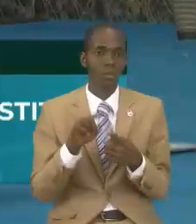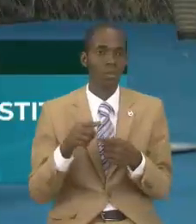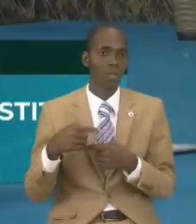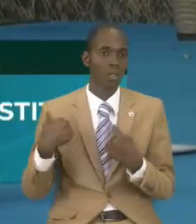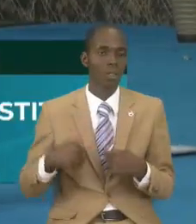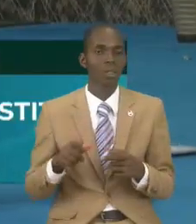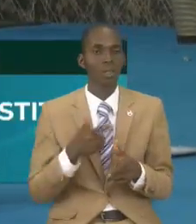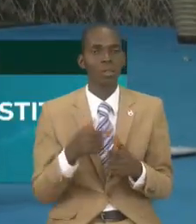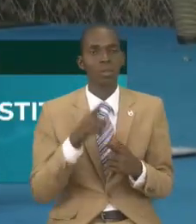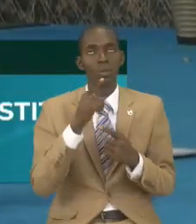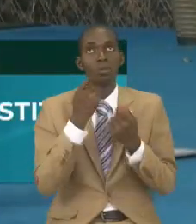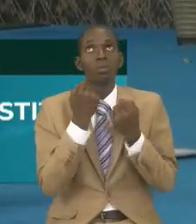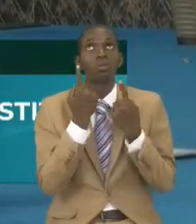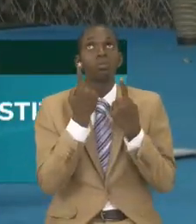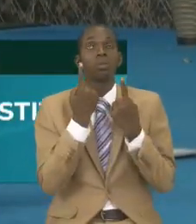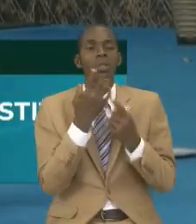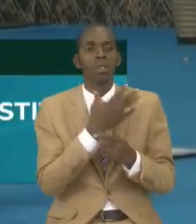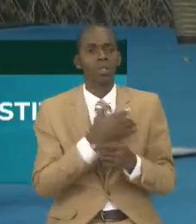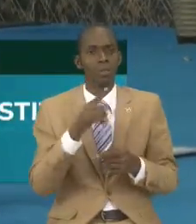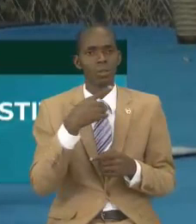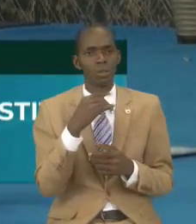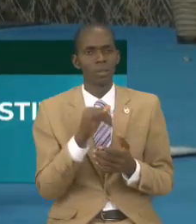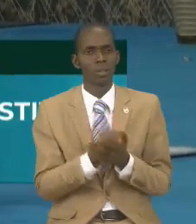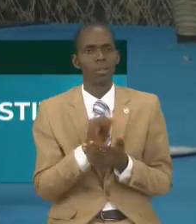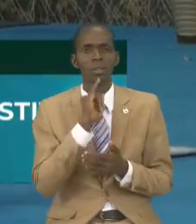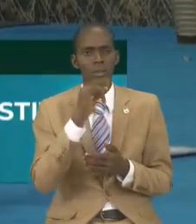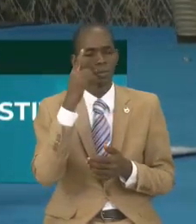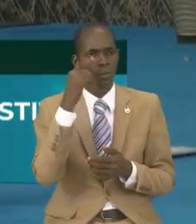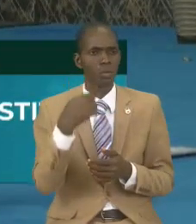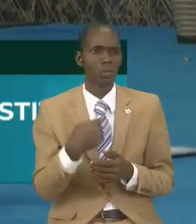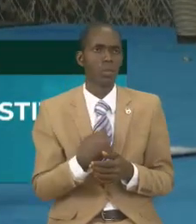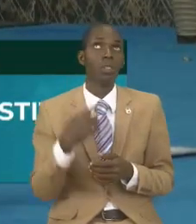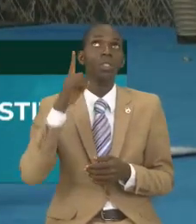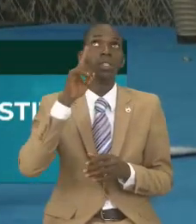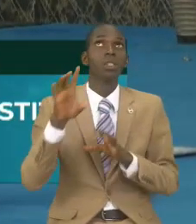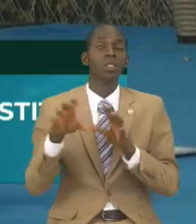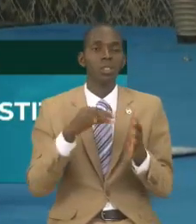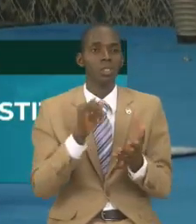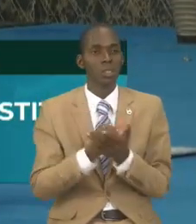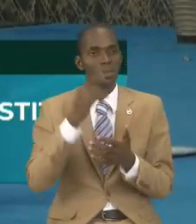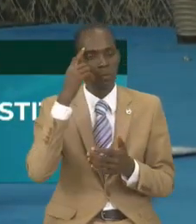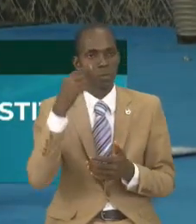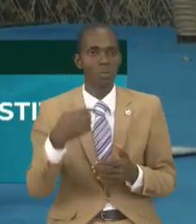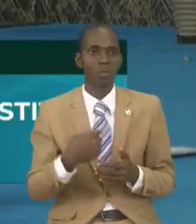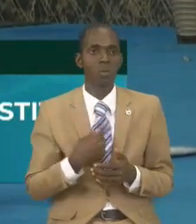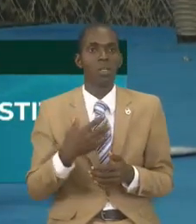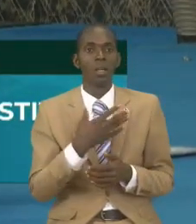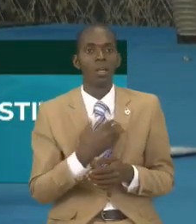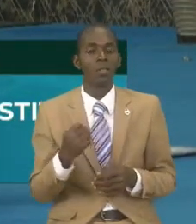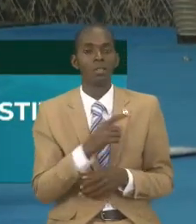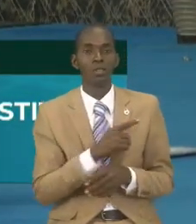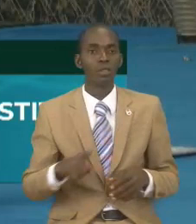wake up and you say, that's for me. He did that for me. And the Lord will give